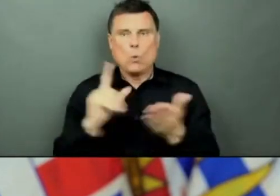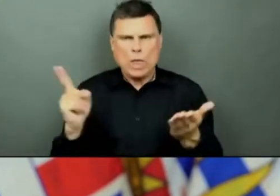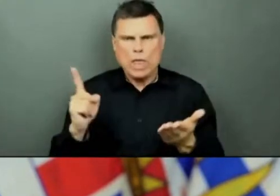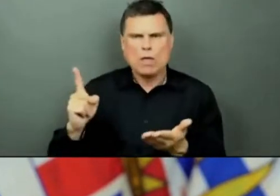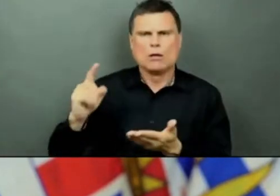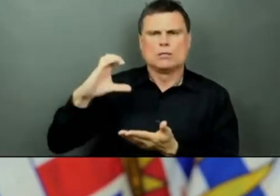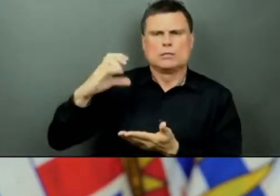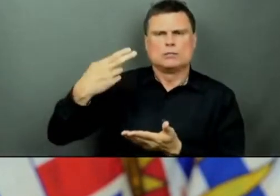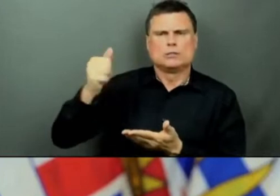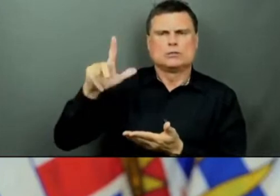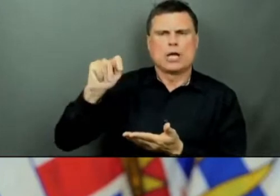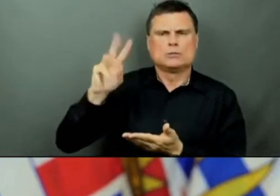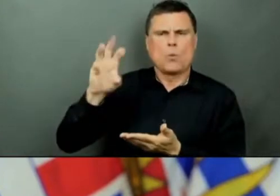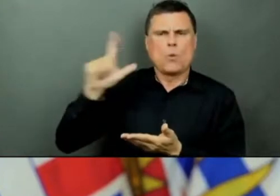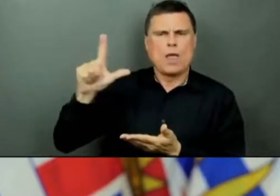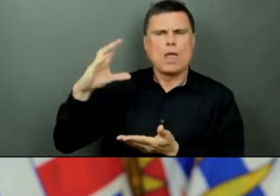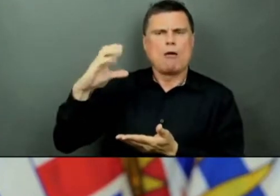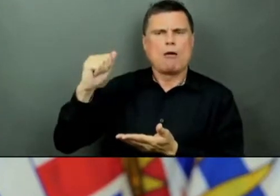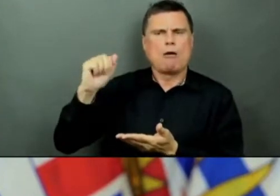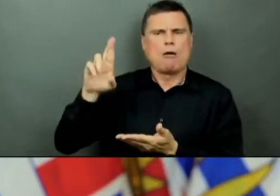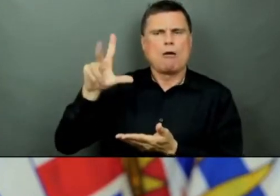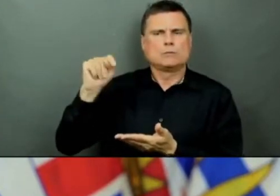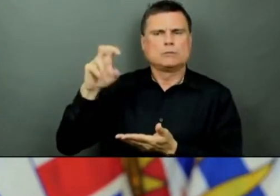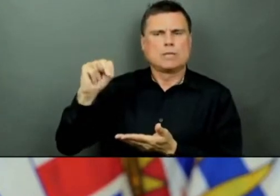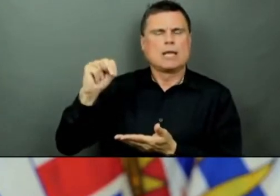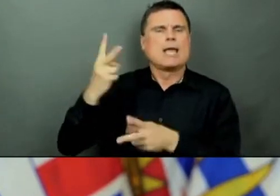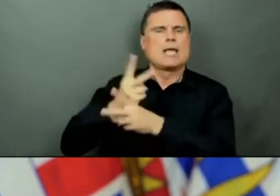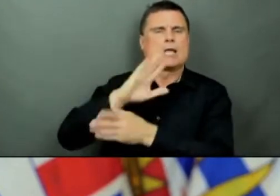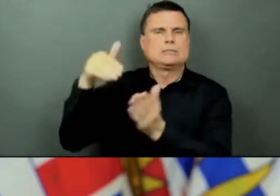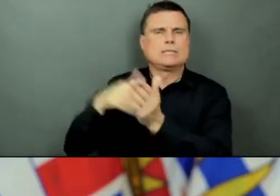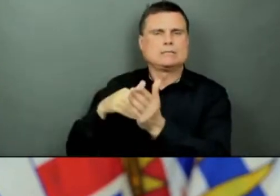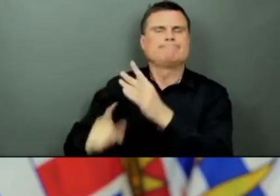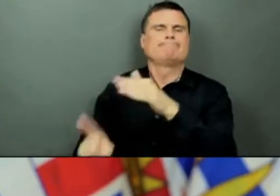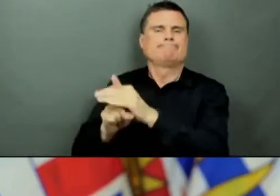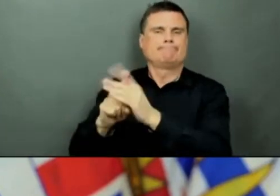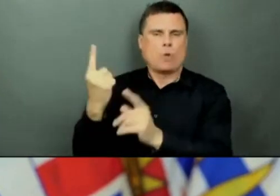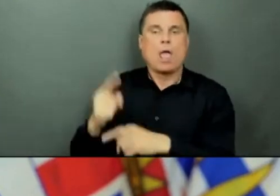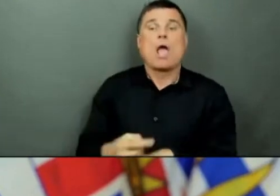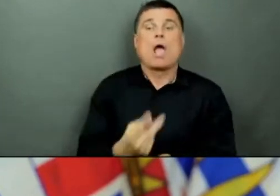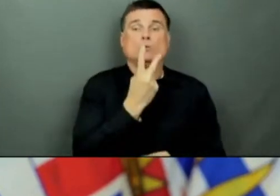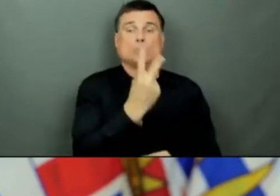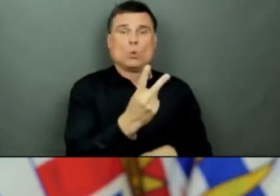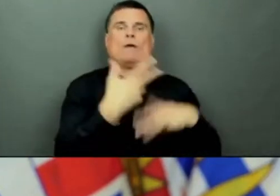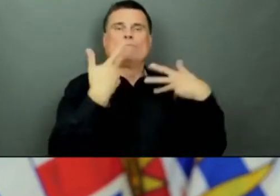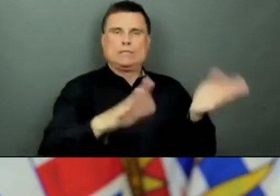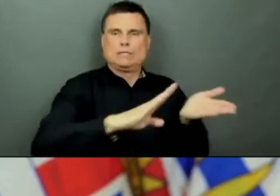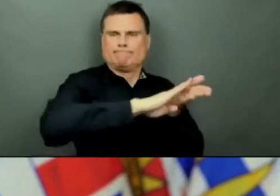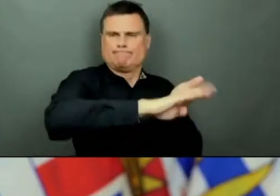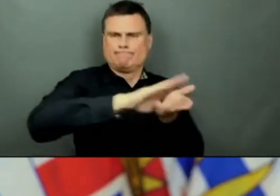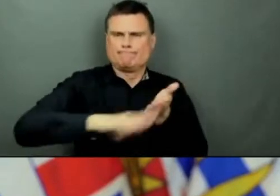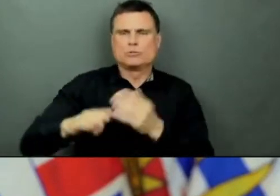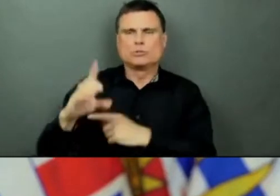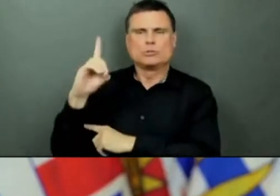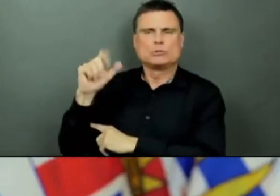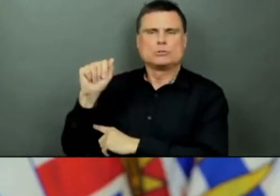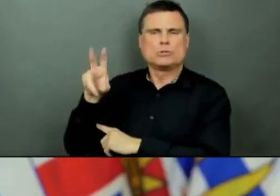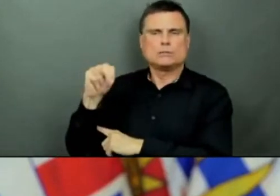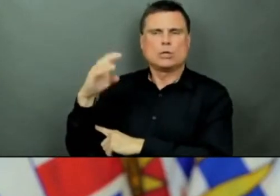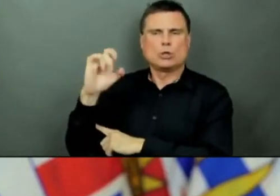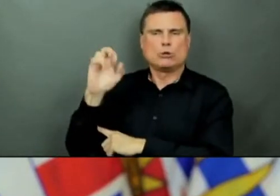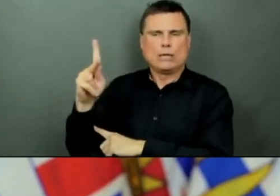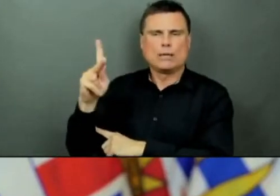Health, and outbreaks are now over at the Dawson Creek and Region Hospital and at Orchard Haven Long-Term Care. So this leaves us